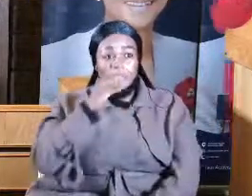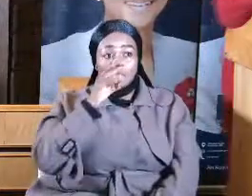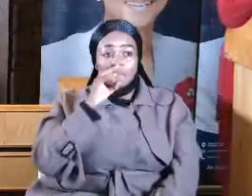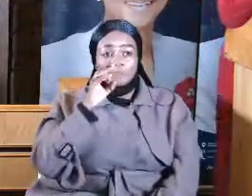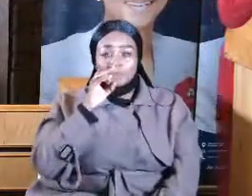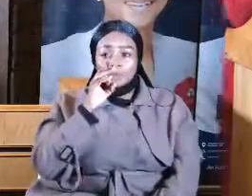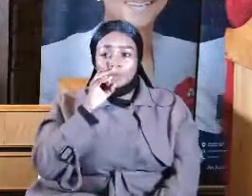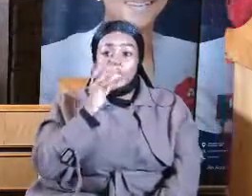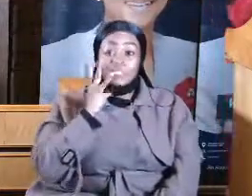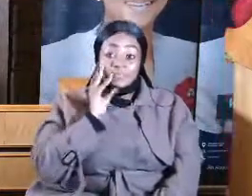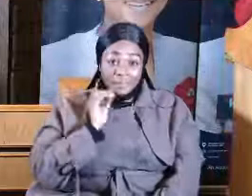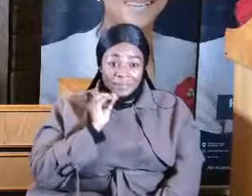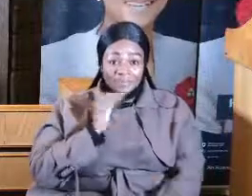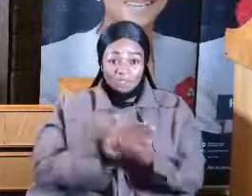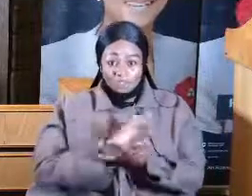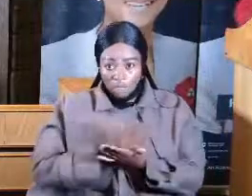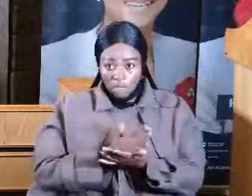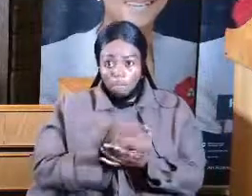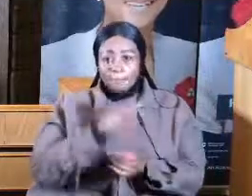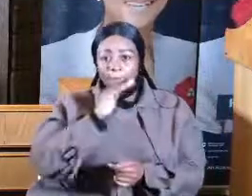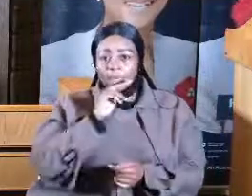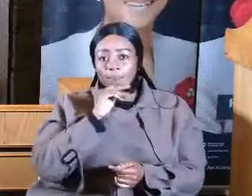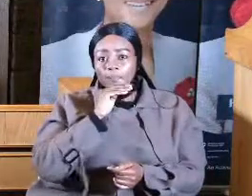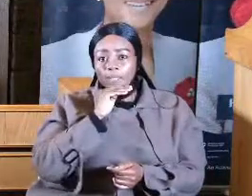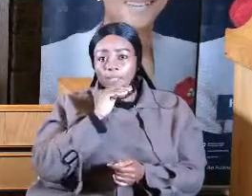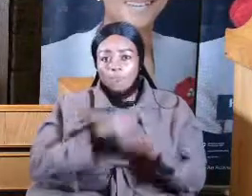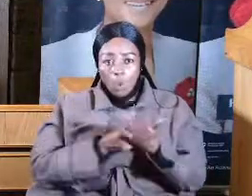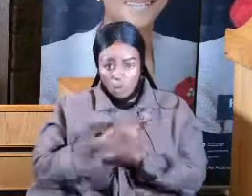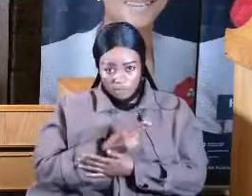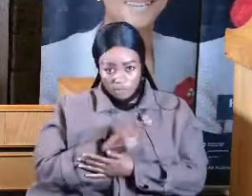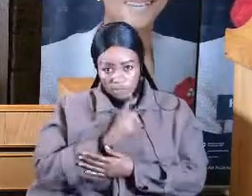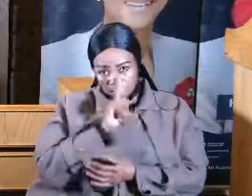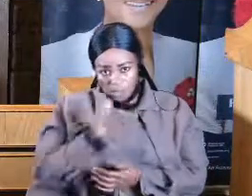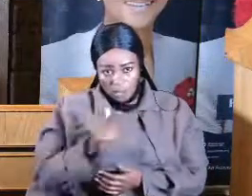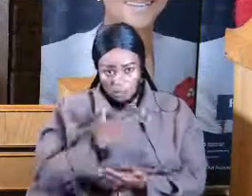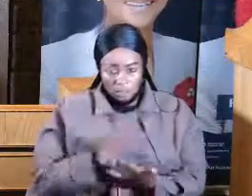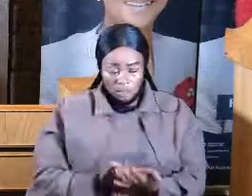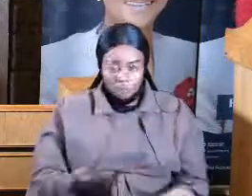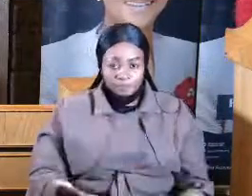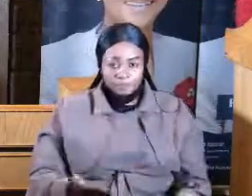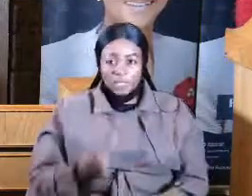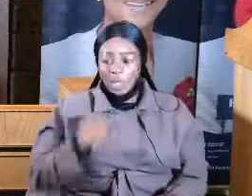truth. Where I'm staying a few